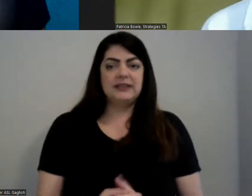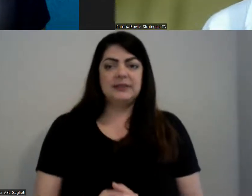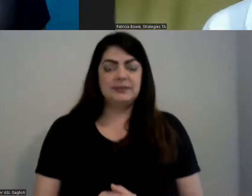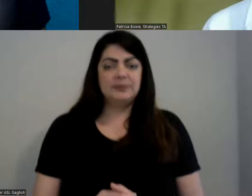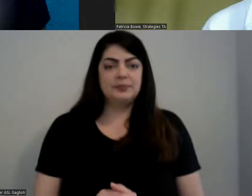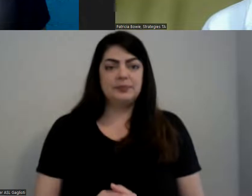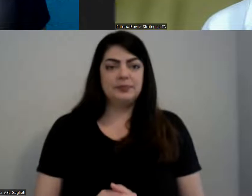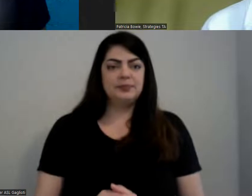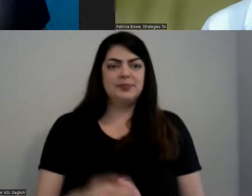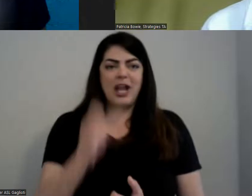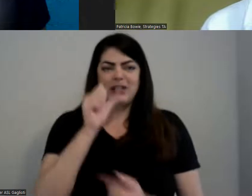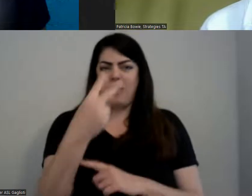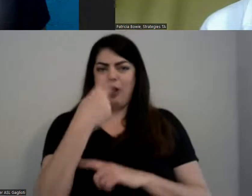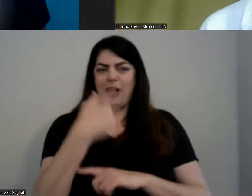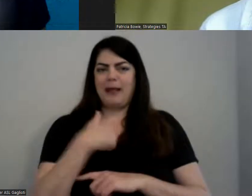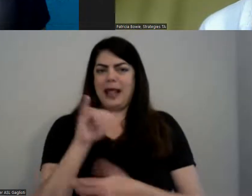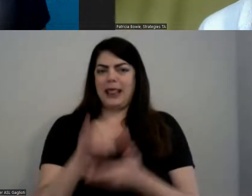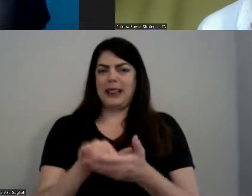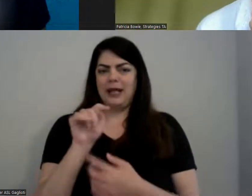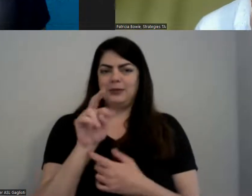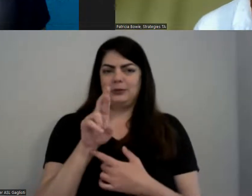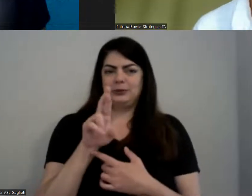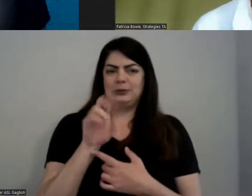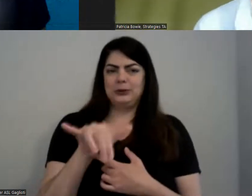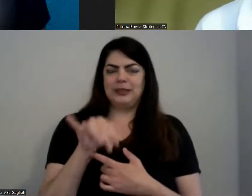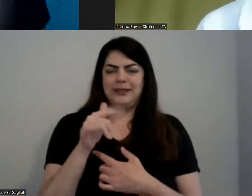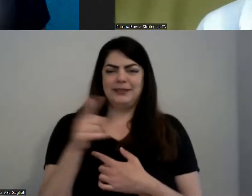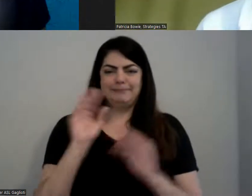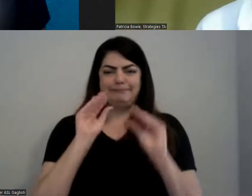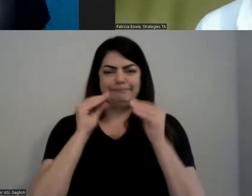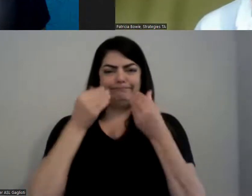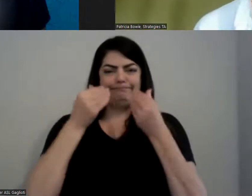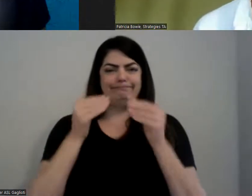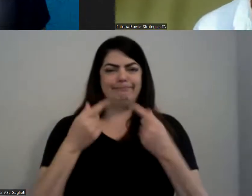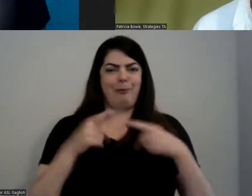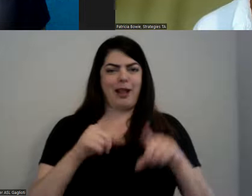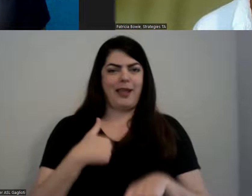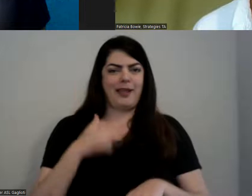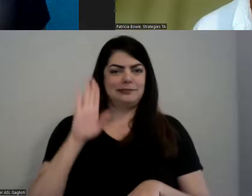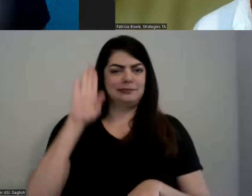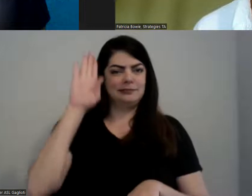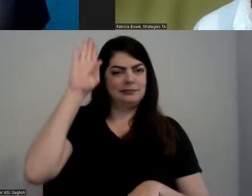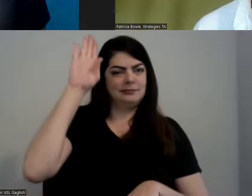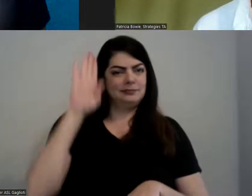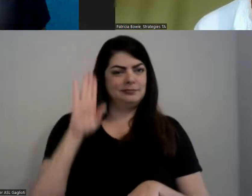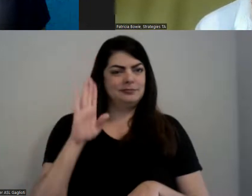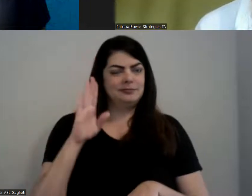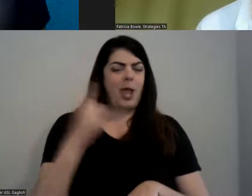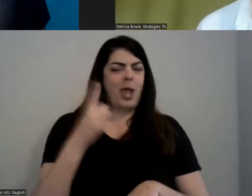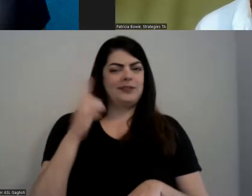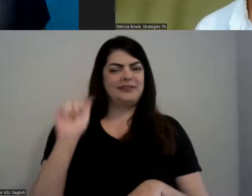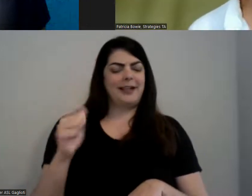Don't look at me like that, Troy. He smiled as soon as I put my hand up. Because I can always be counted on to